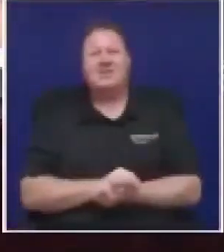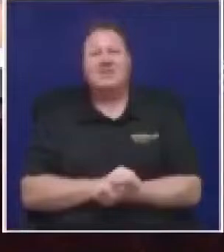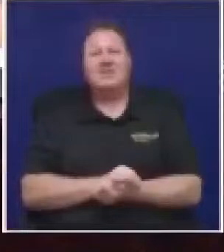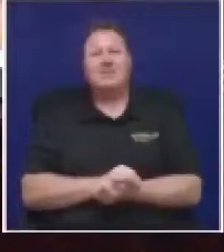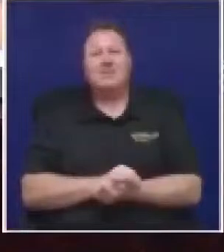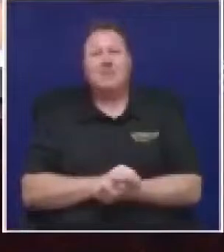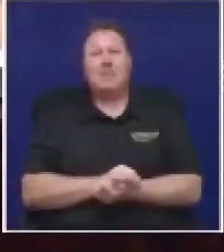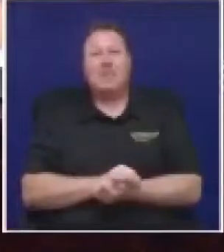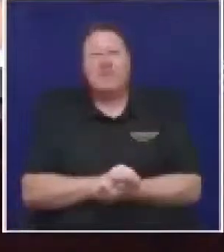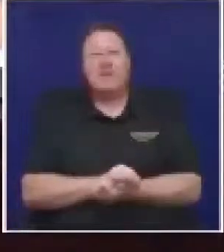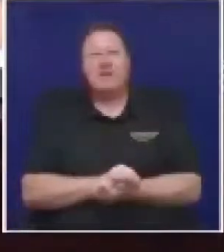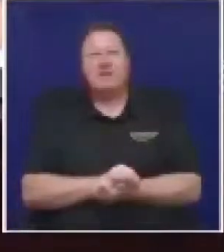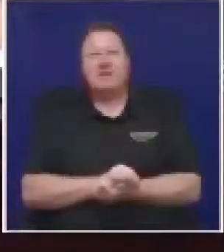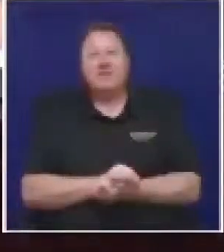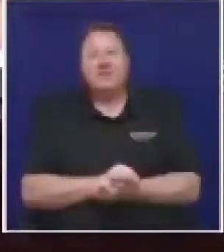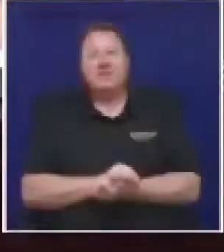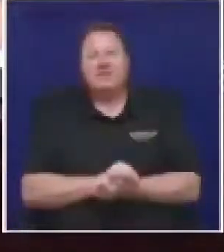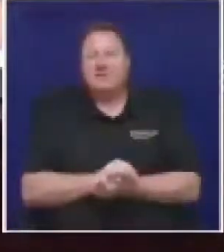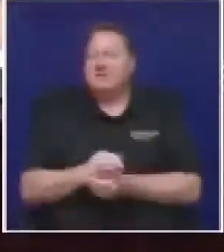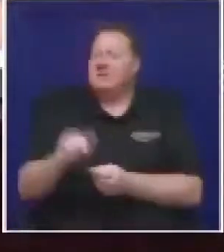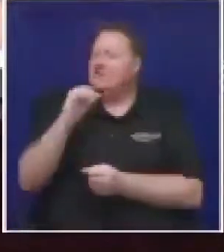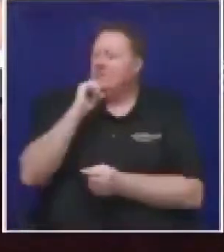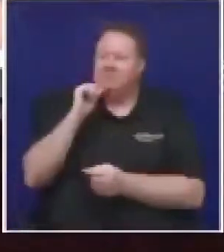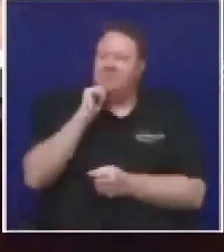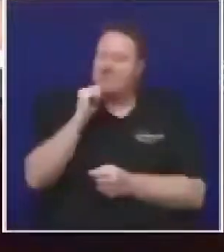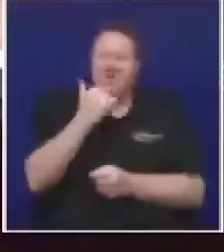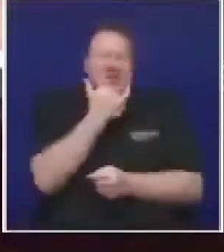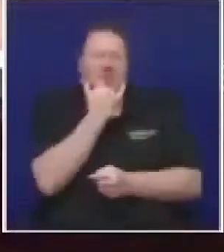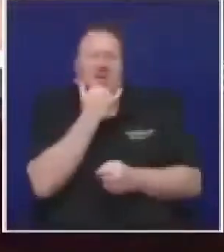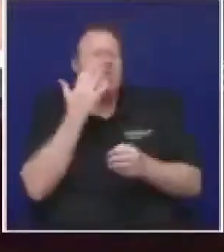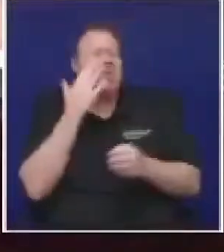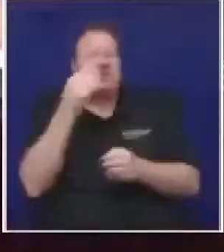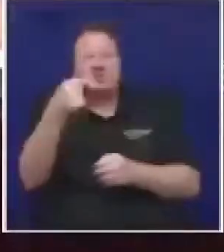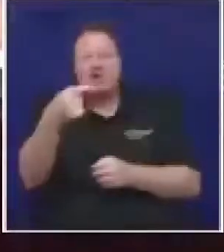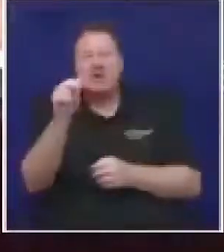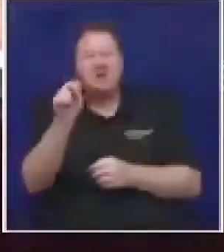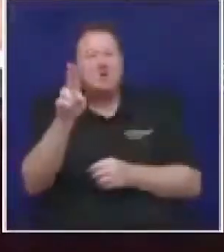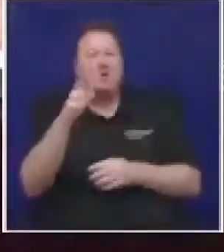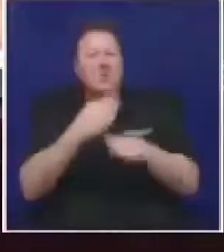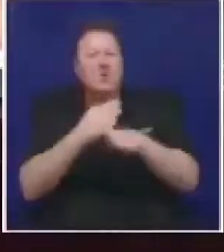It seems they are not happy when the GNU works well.